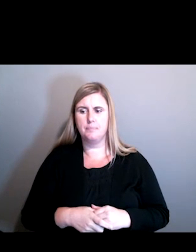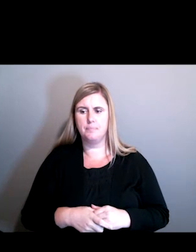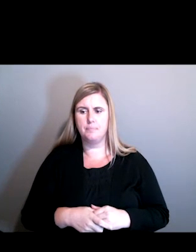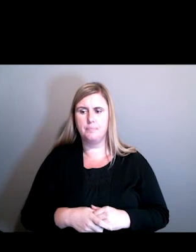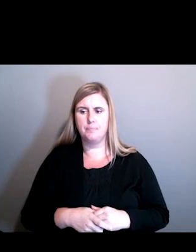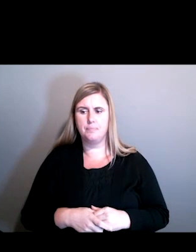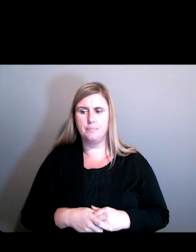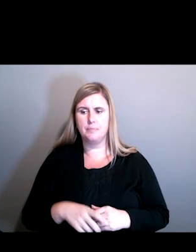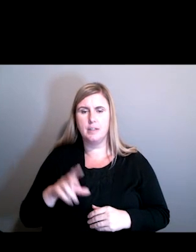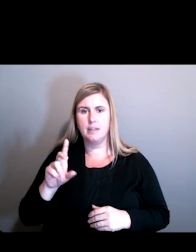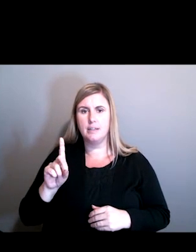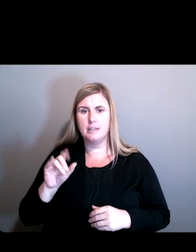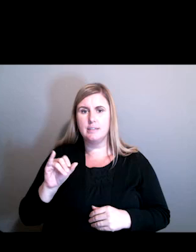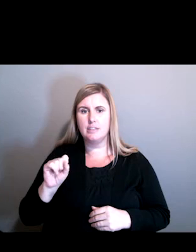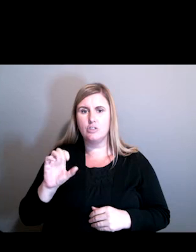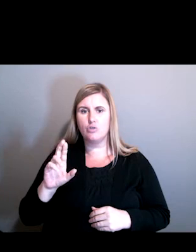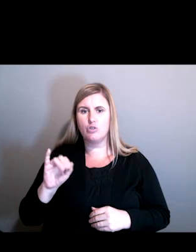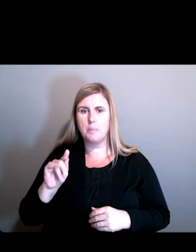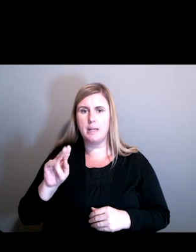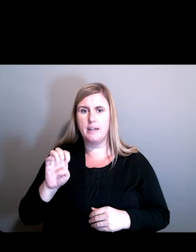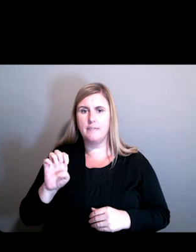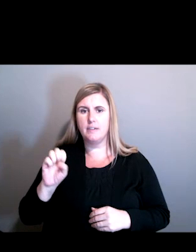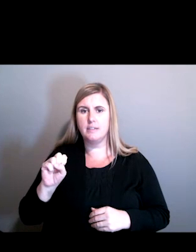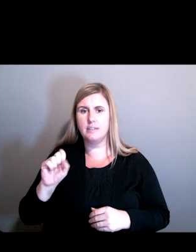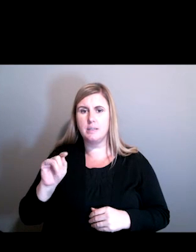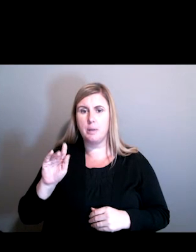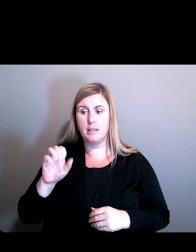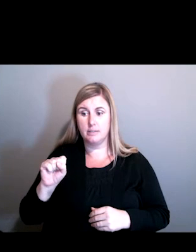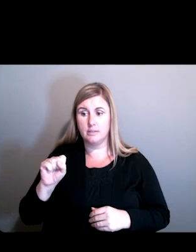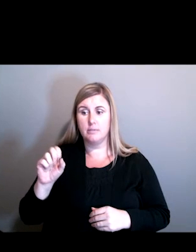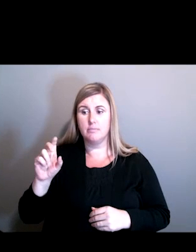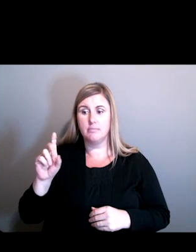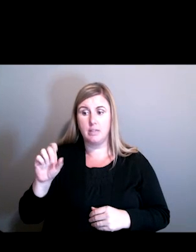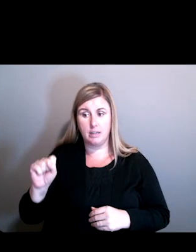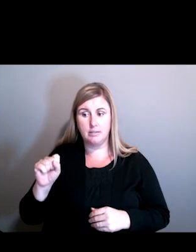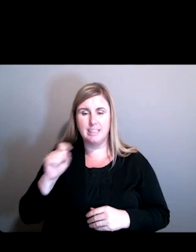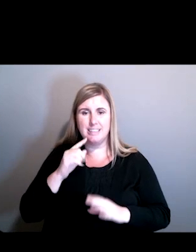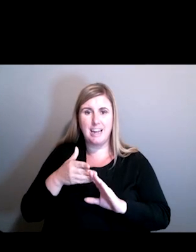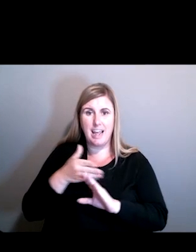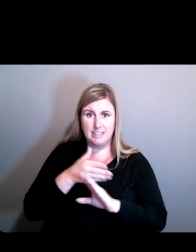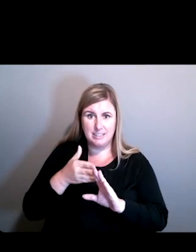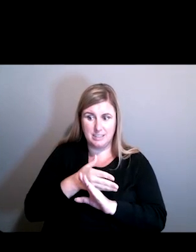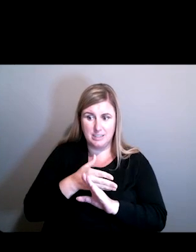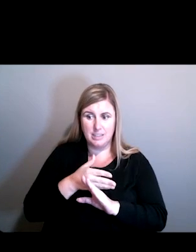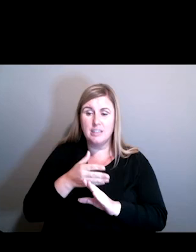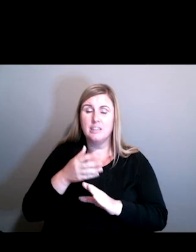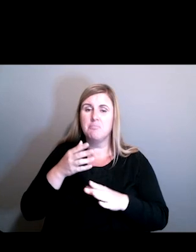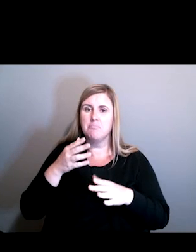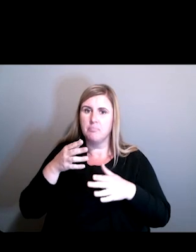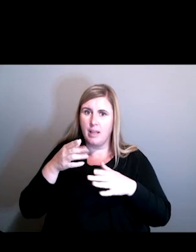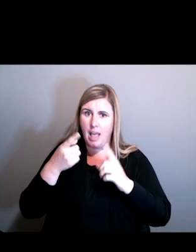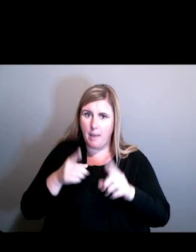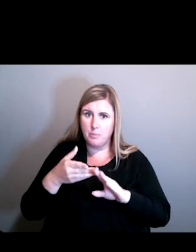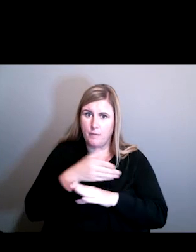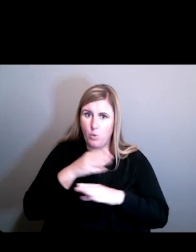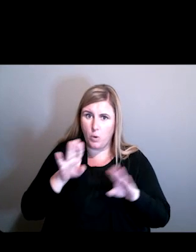Now let's talk about the discriminative stimulus. The discriminative stimulus is an antecedent. It happens